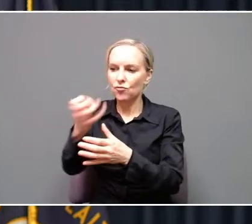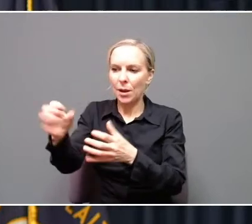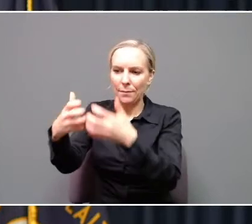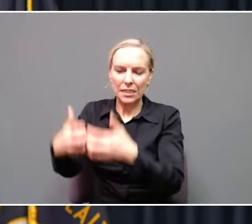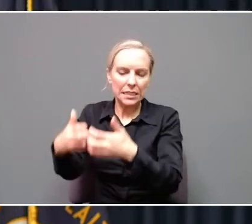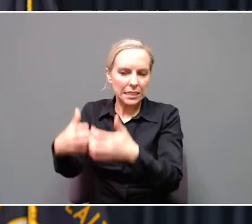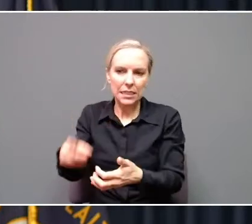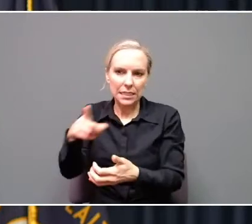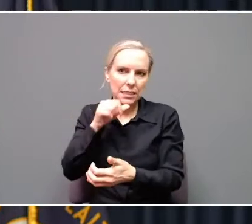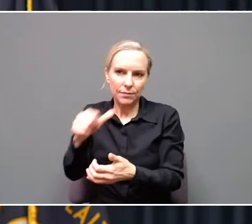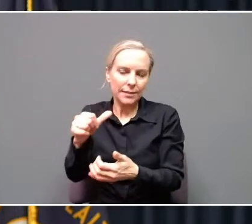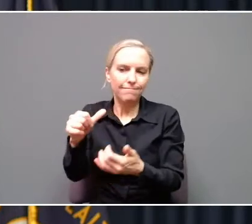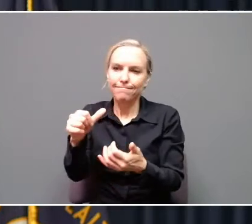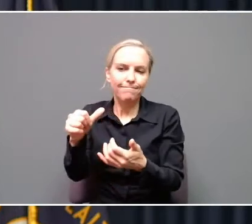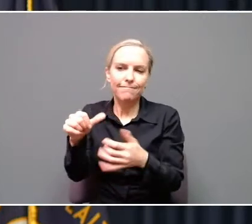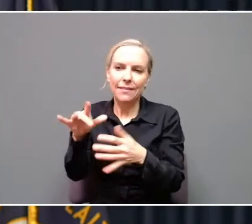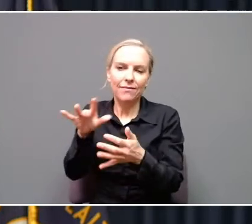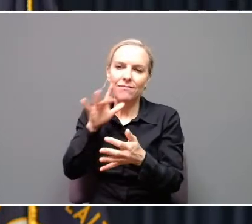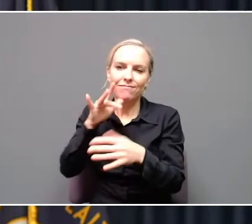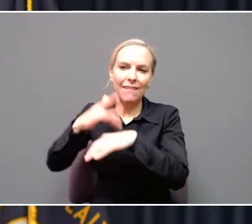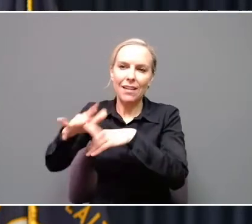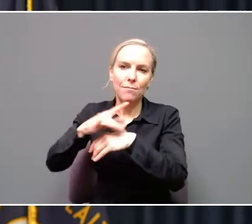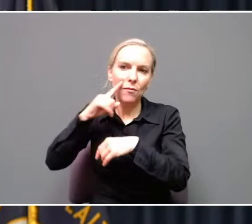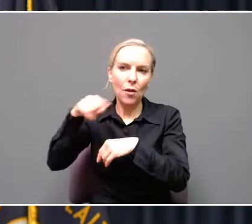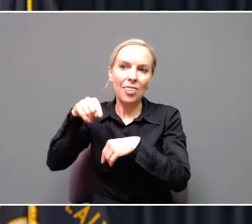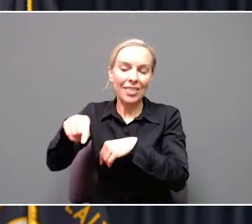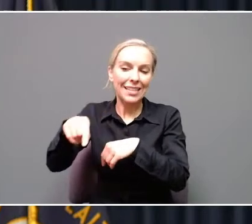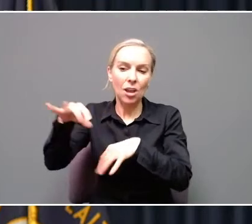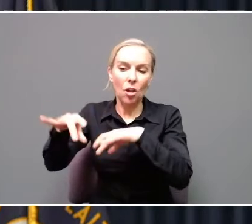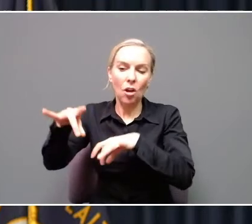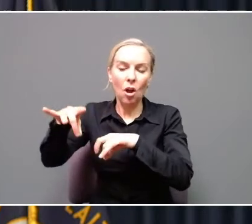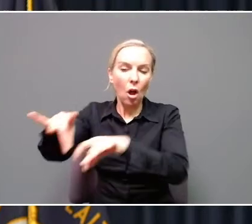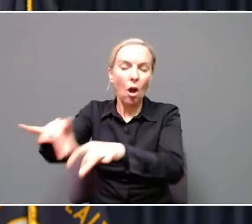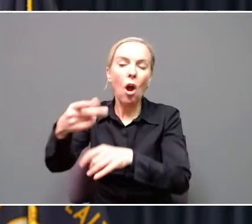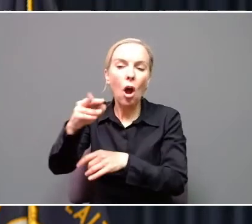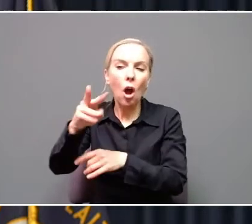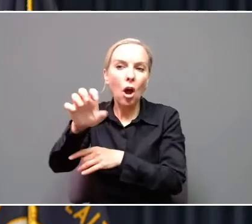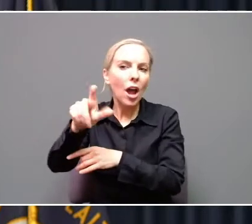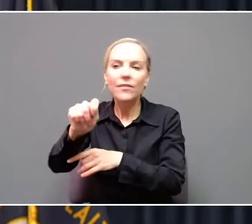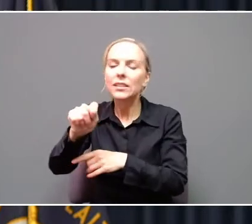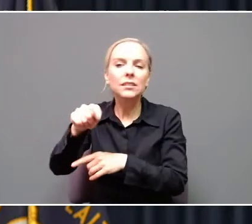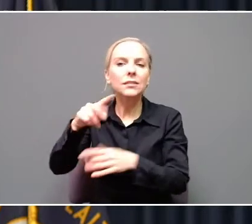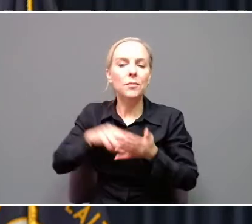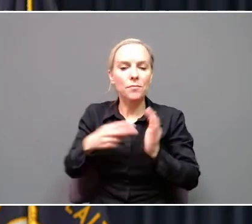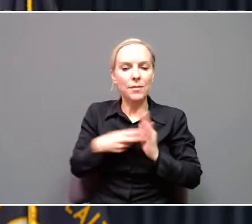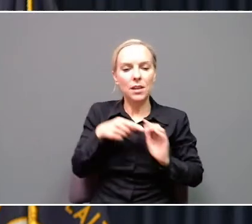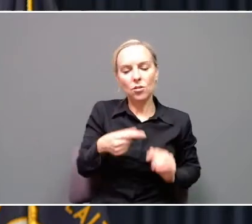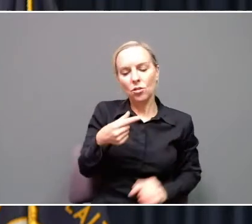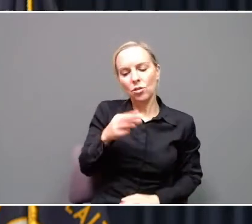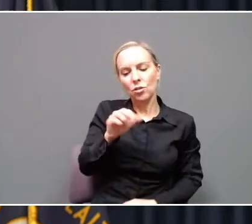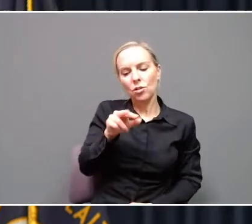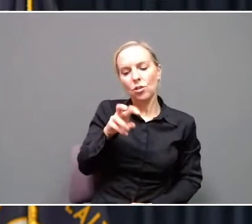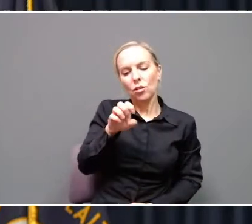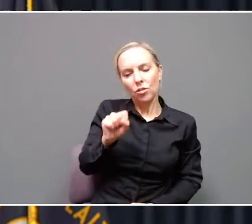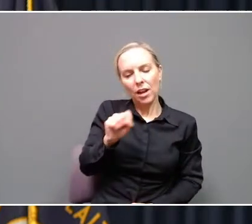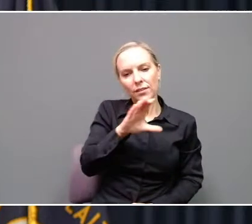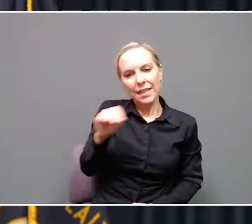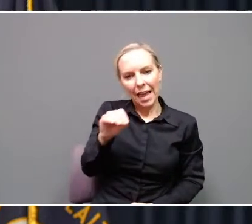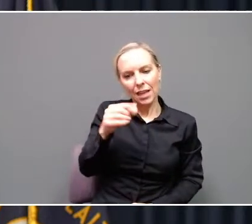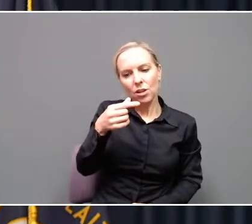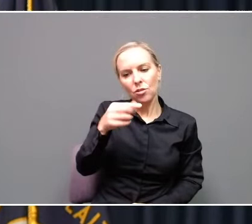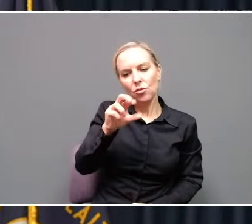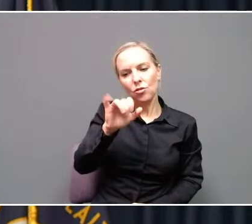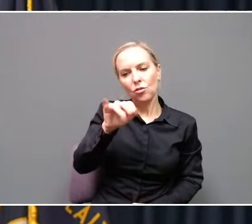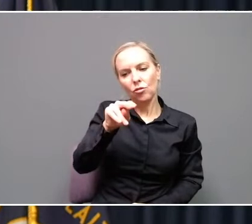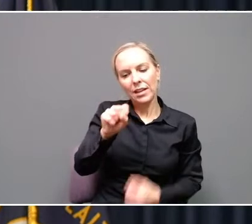harvest. This started with the Graves County Grain Assistance Program. That's what